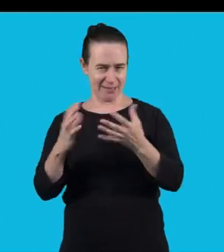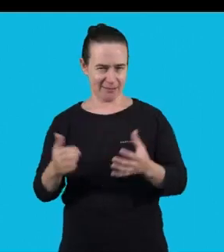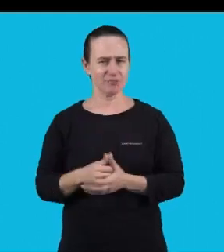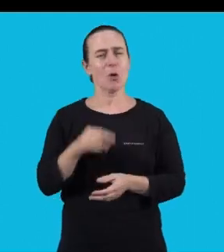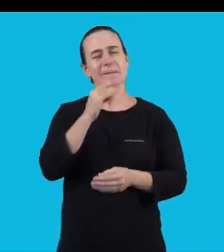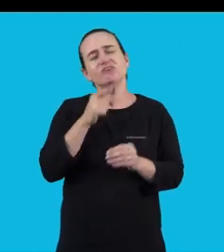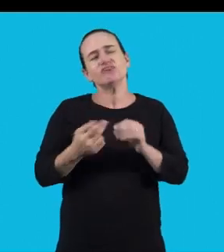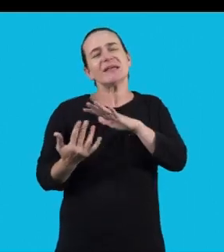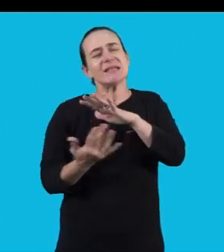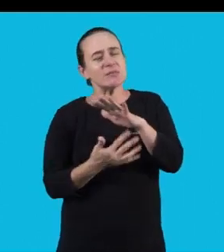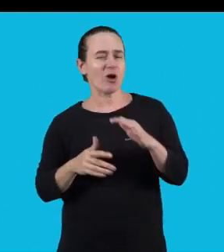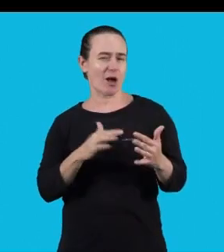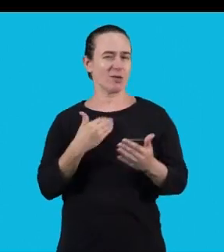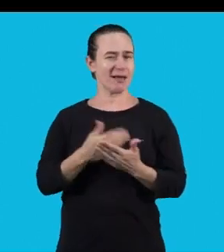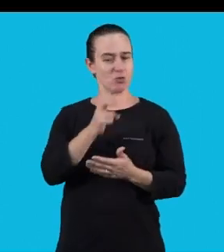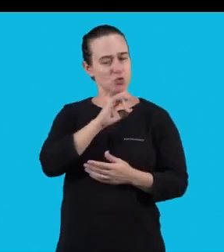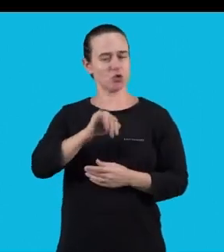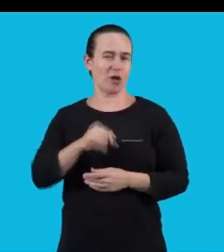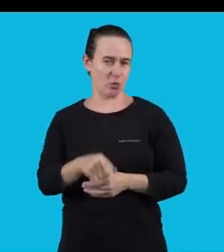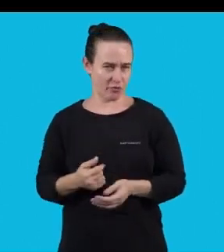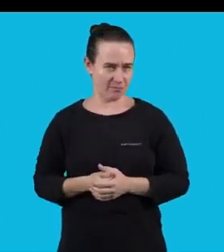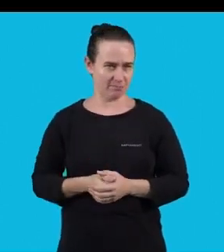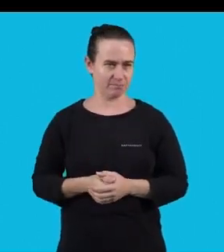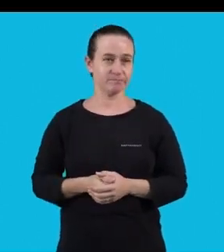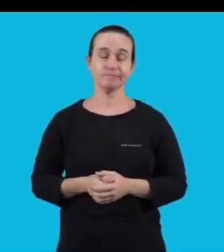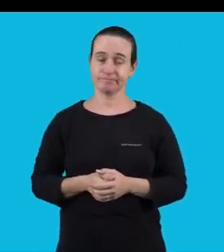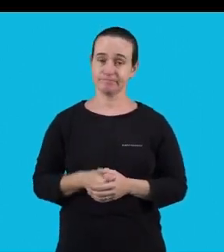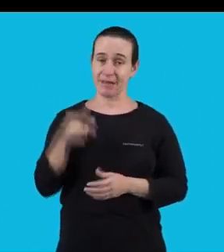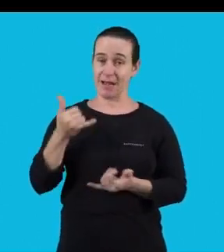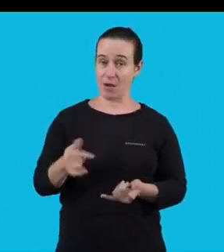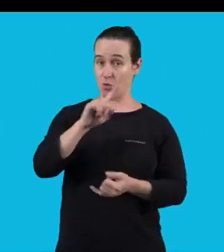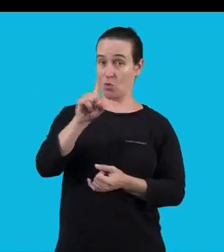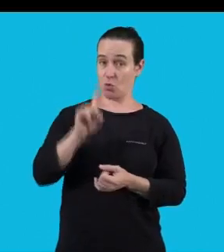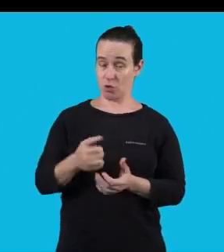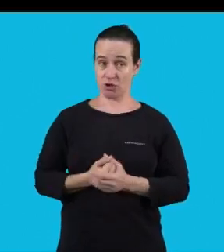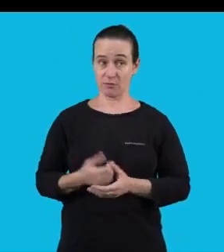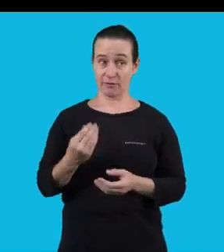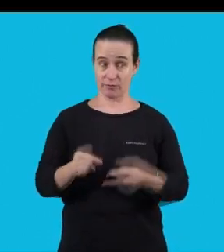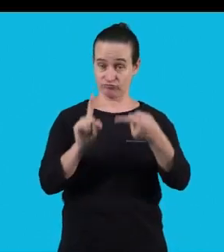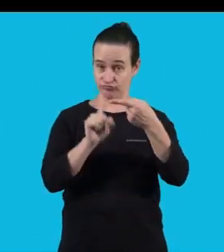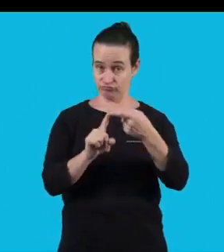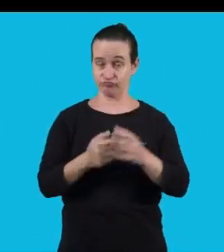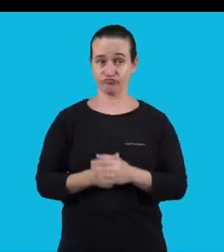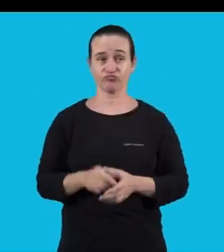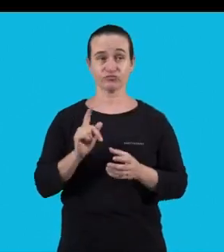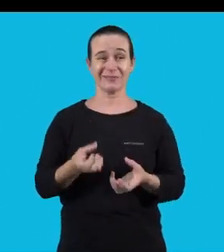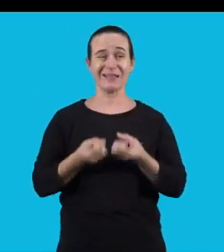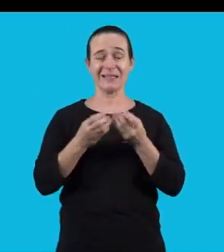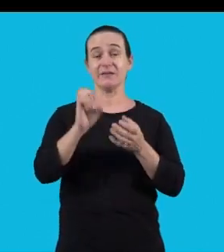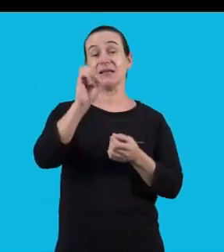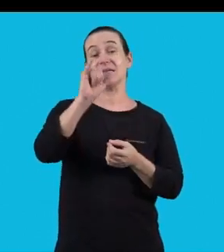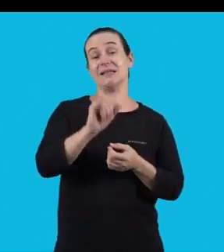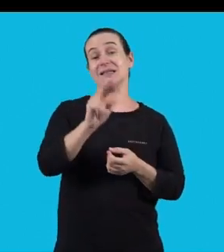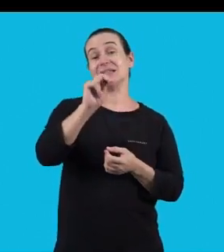inspirational piece on January. Now let's go to the questions. Refer to line 1. Provide